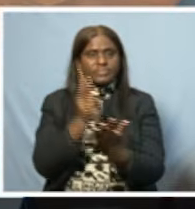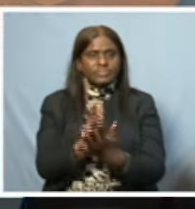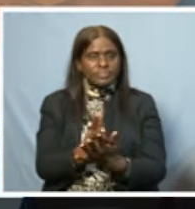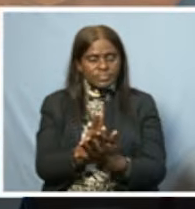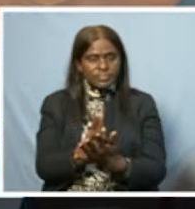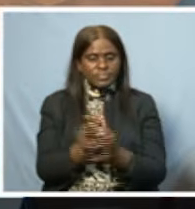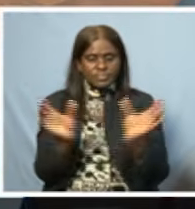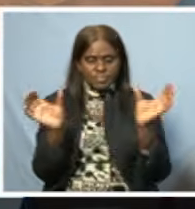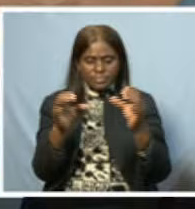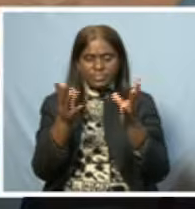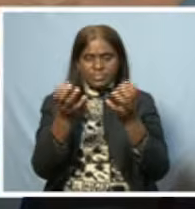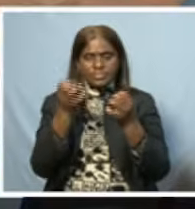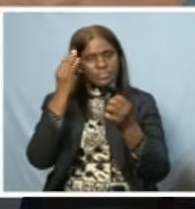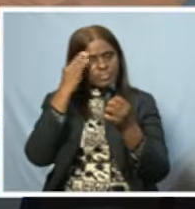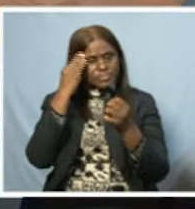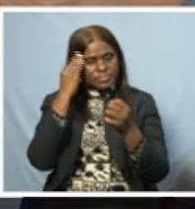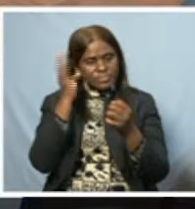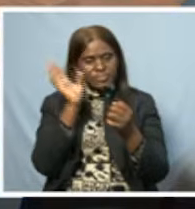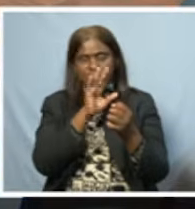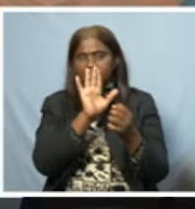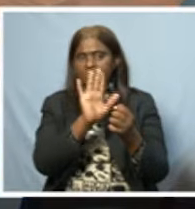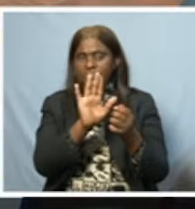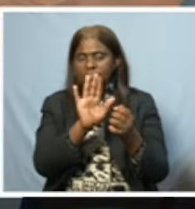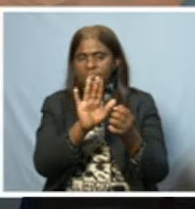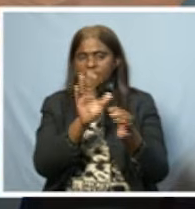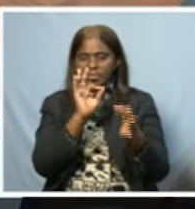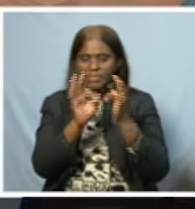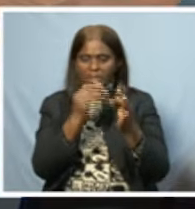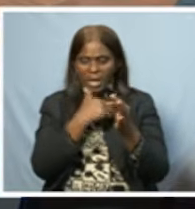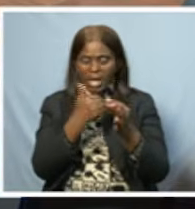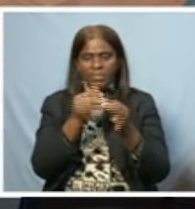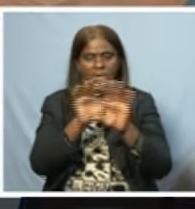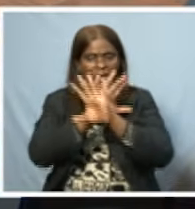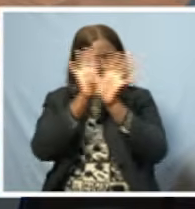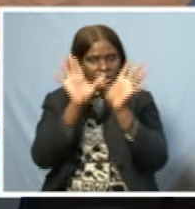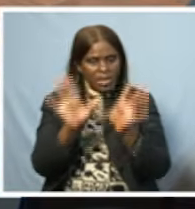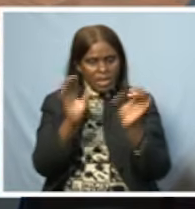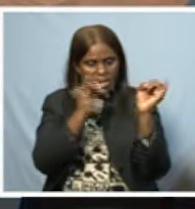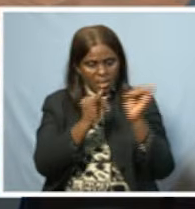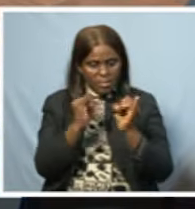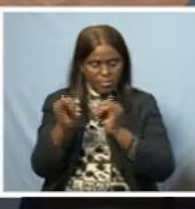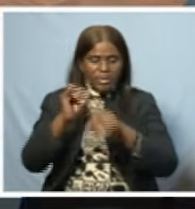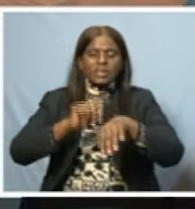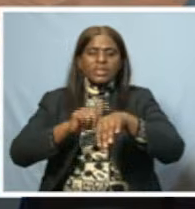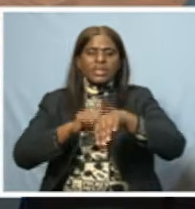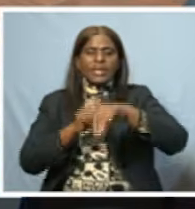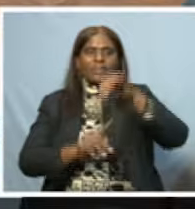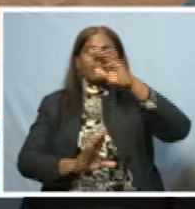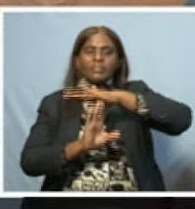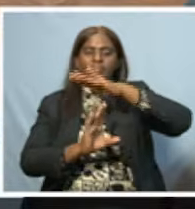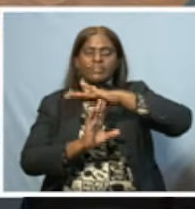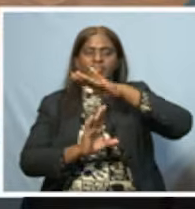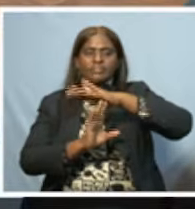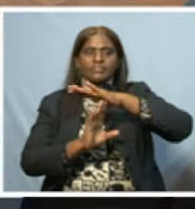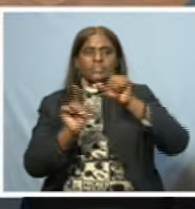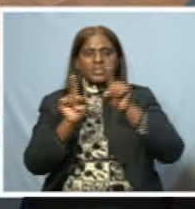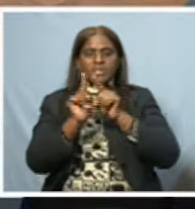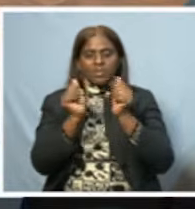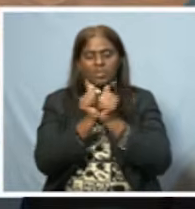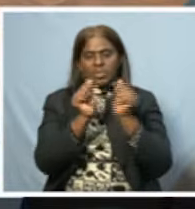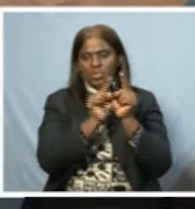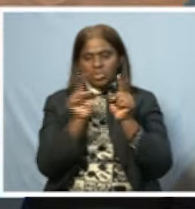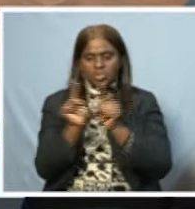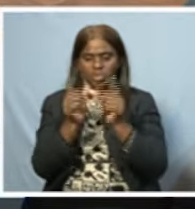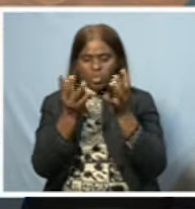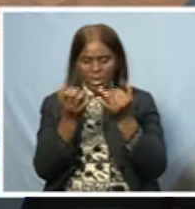the committee also wants to know if there is a clear implementation timeline, and also we